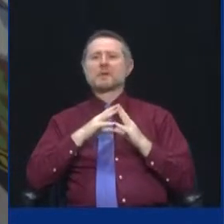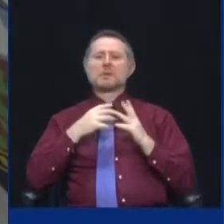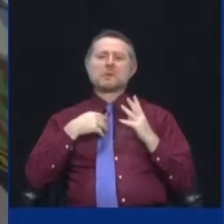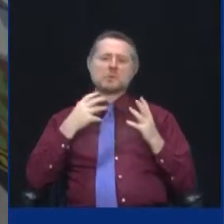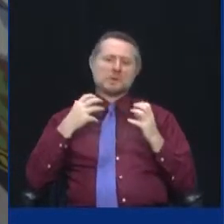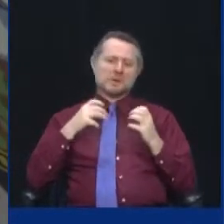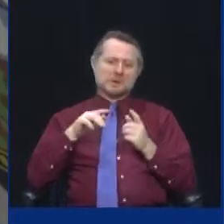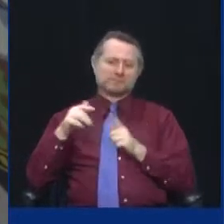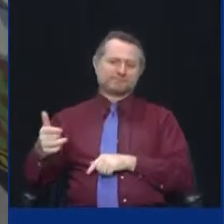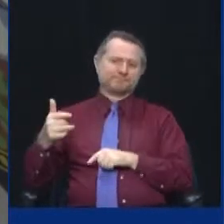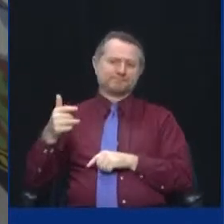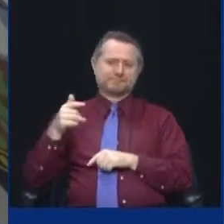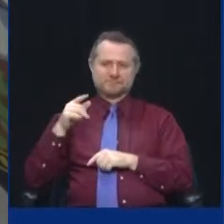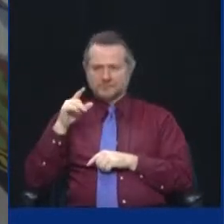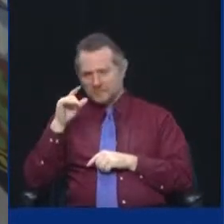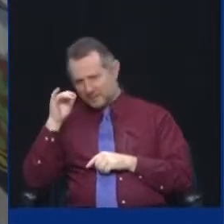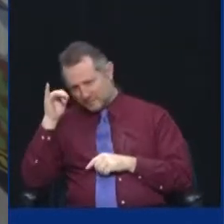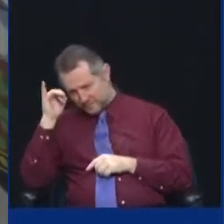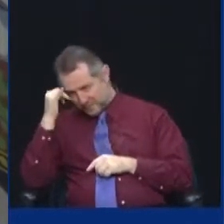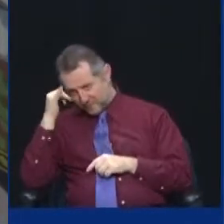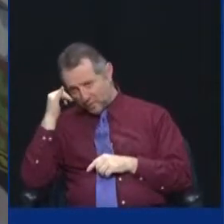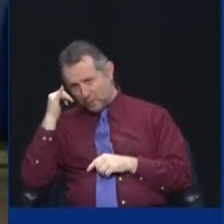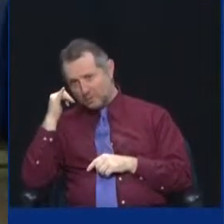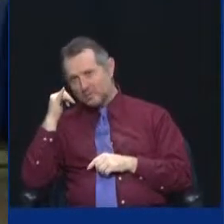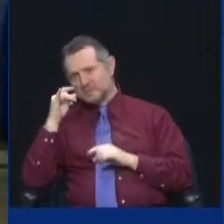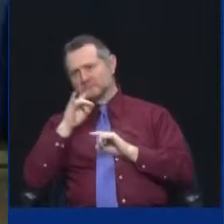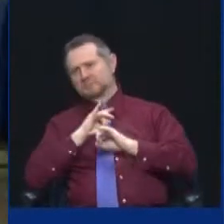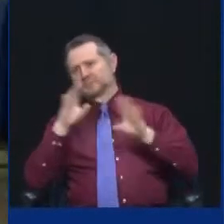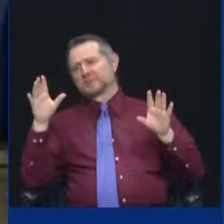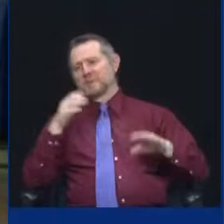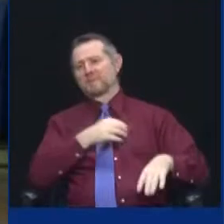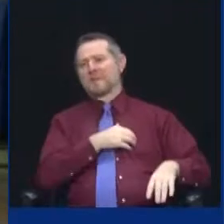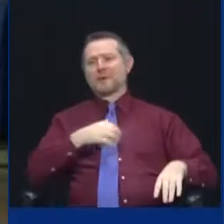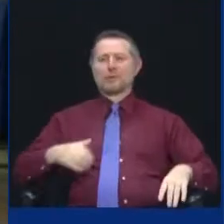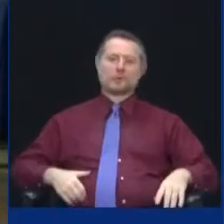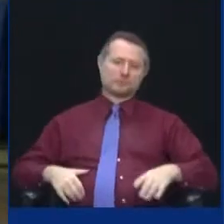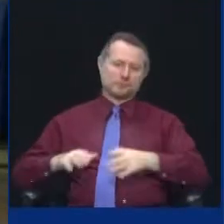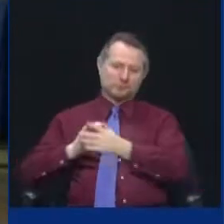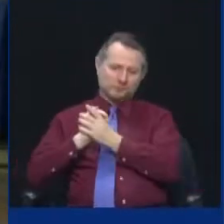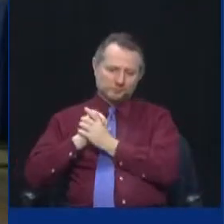turn it over to Buffalo's great mayor. Congratulations on the